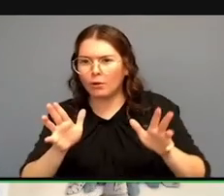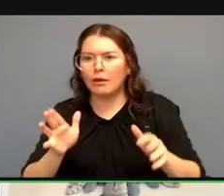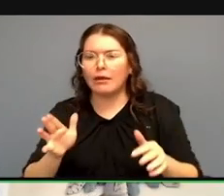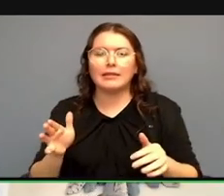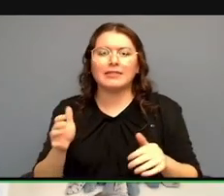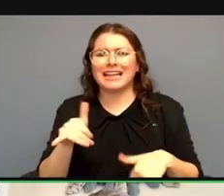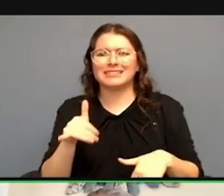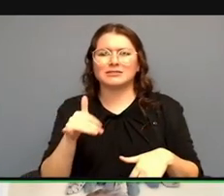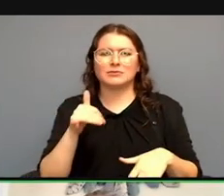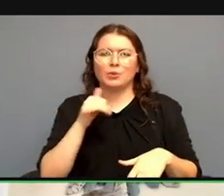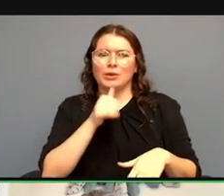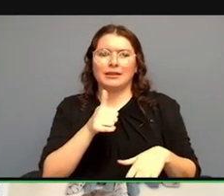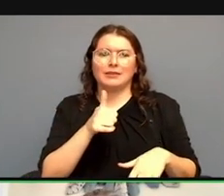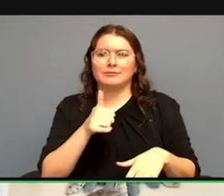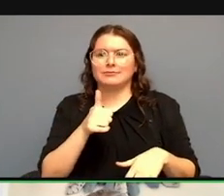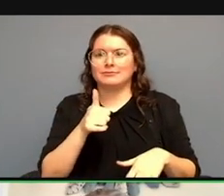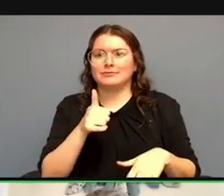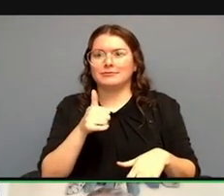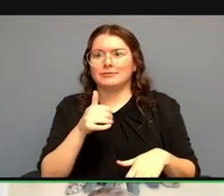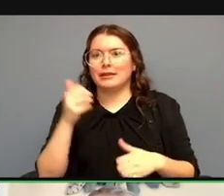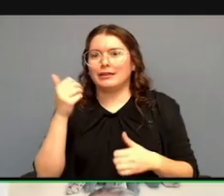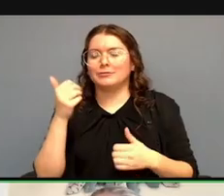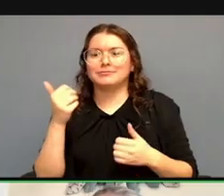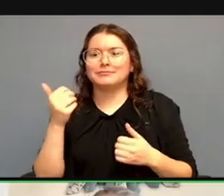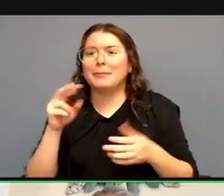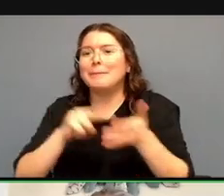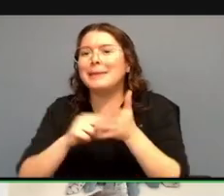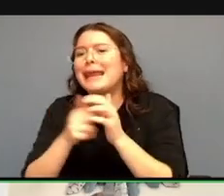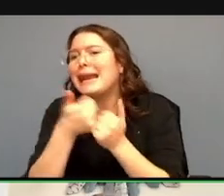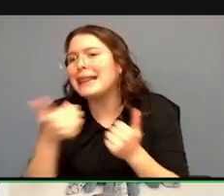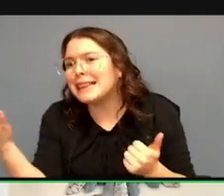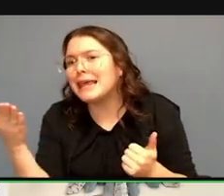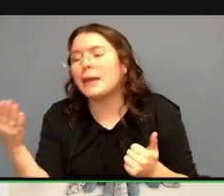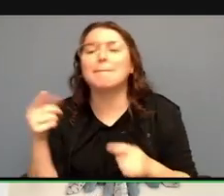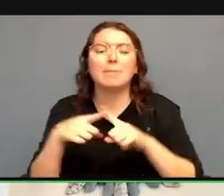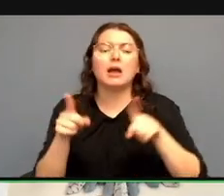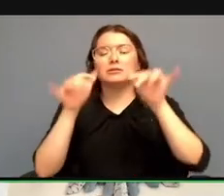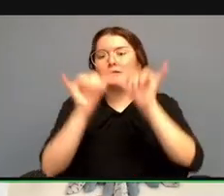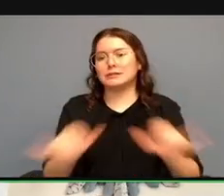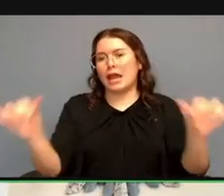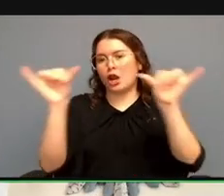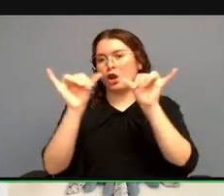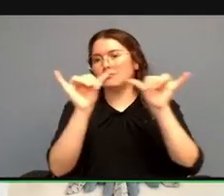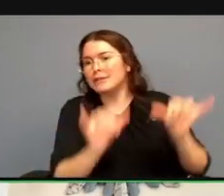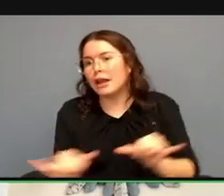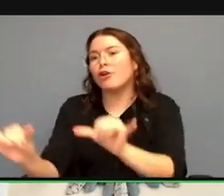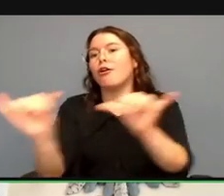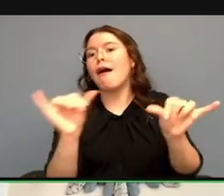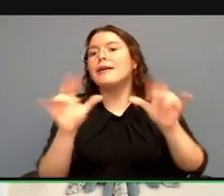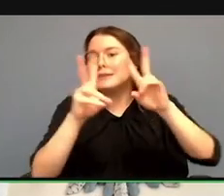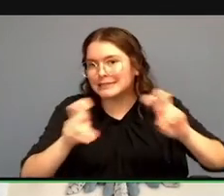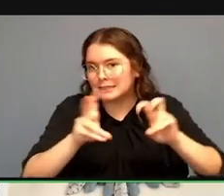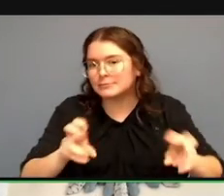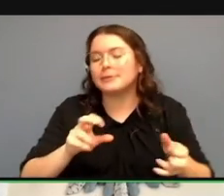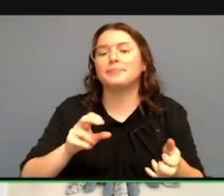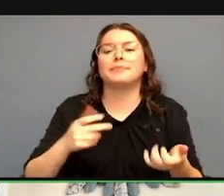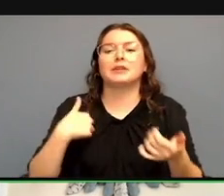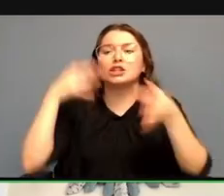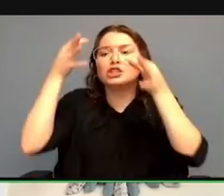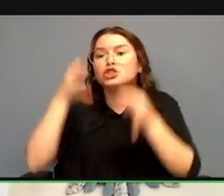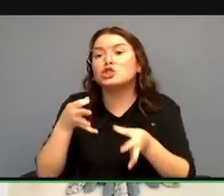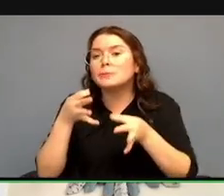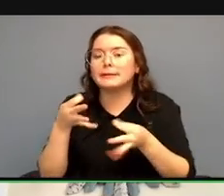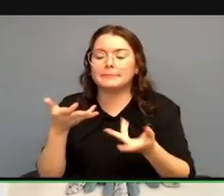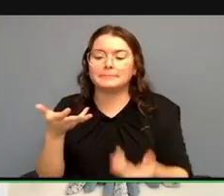very relative term, but that's what standardized assessments are meant to determine. That's how we determine whether or